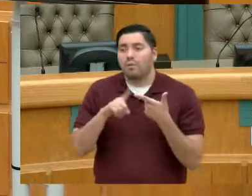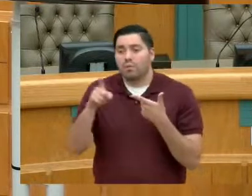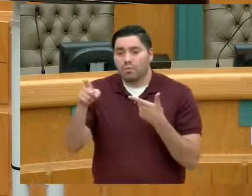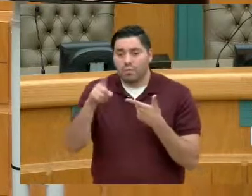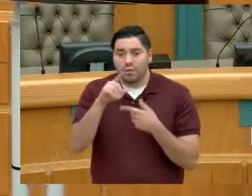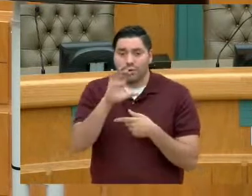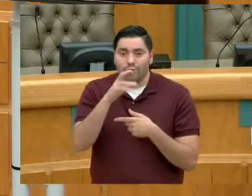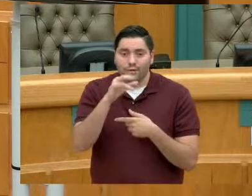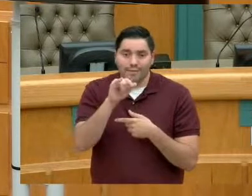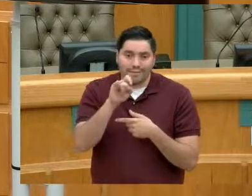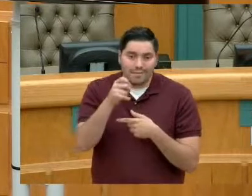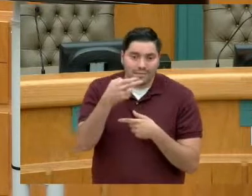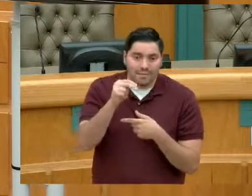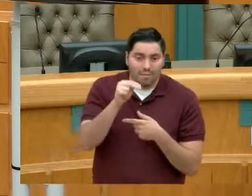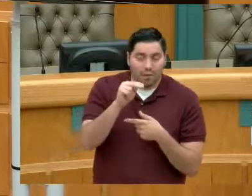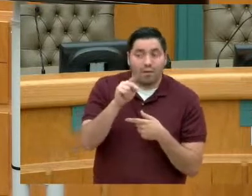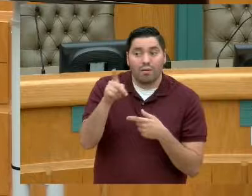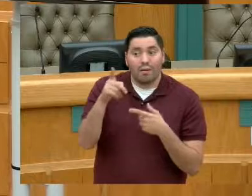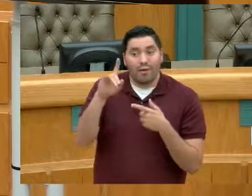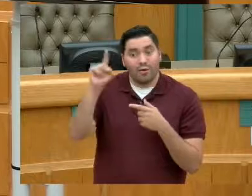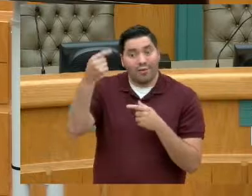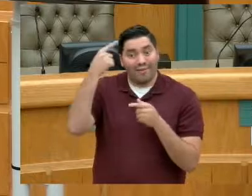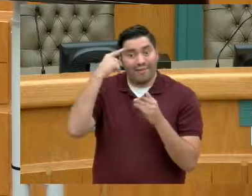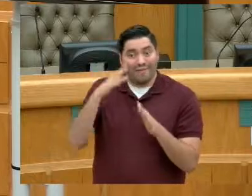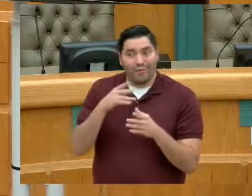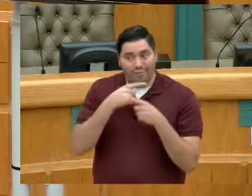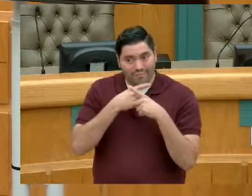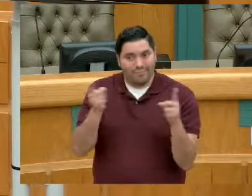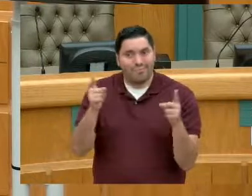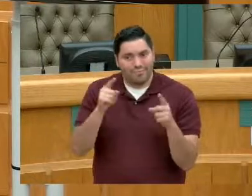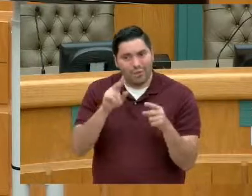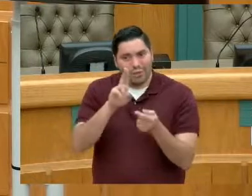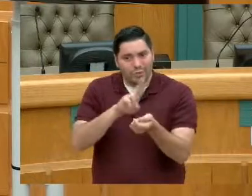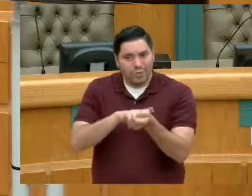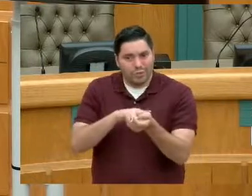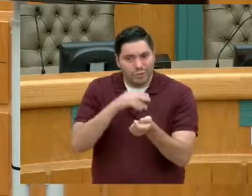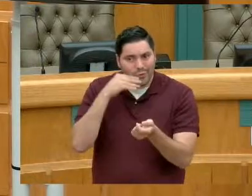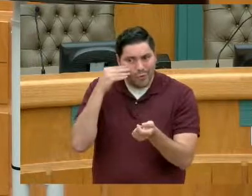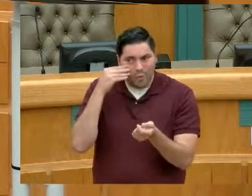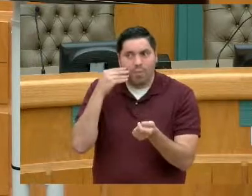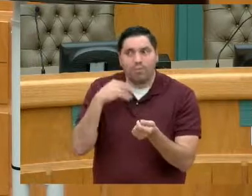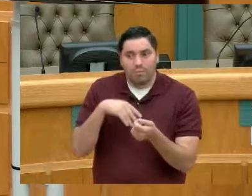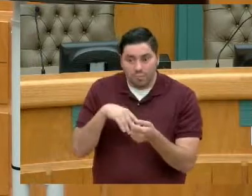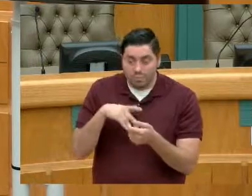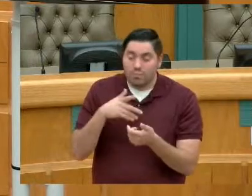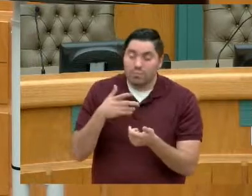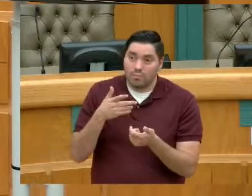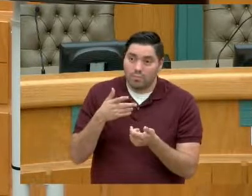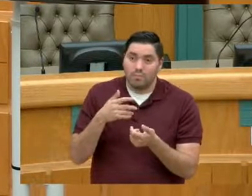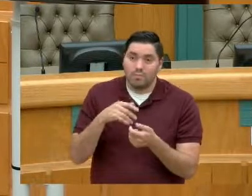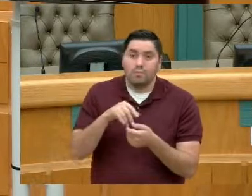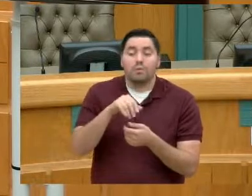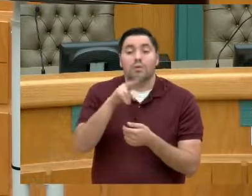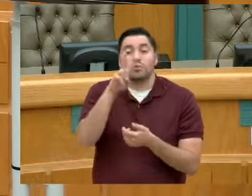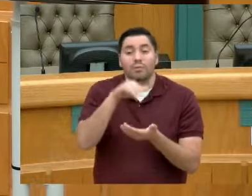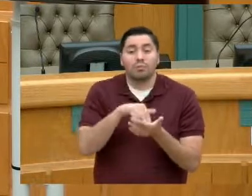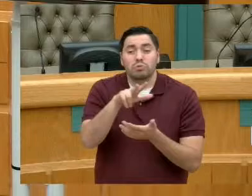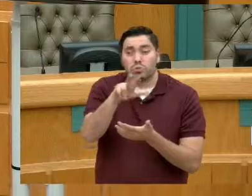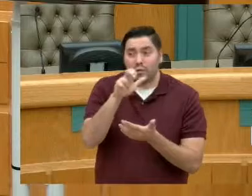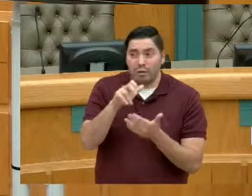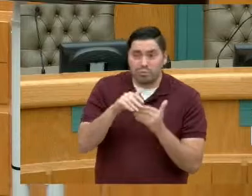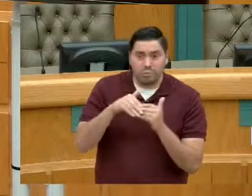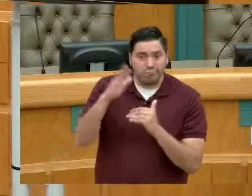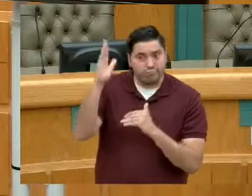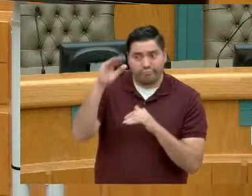homes as per Governor Abbott's directive. Over 2,300 residents and employees were all tested, and a total